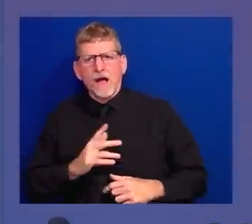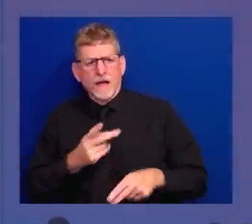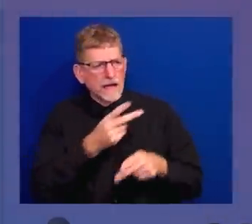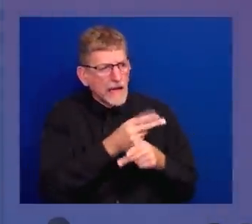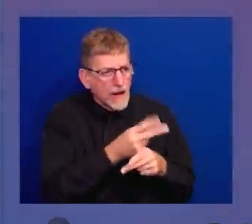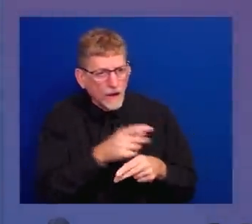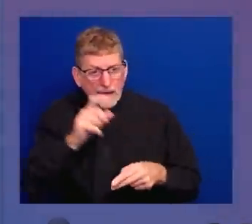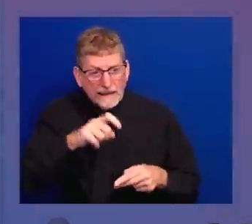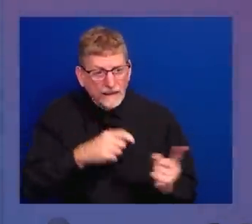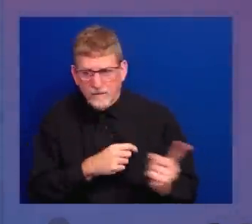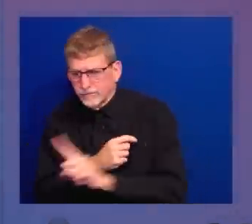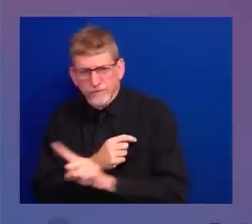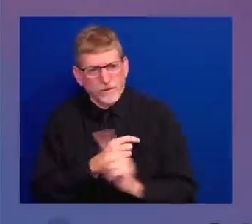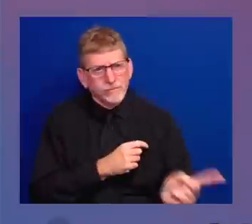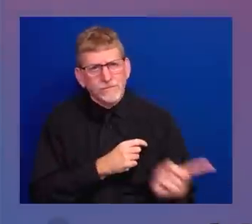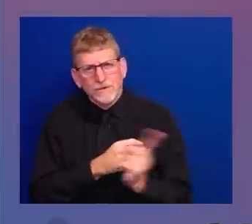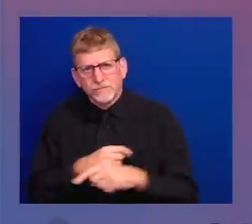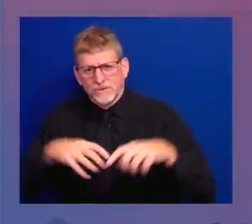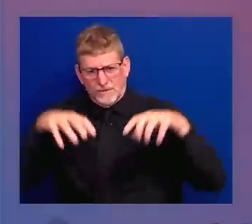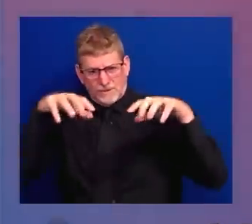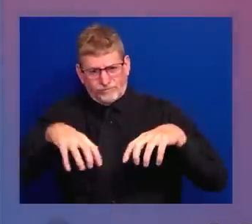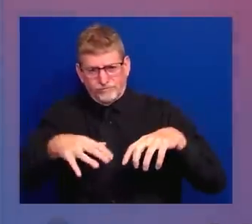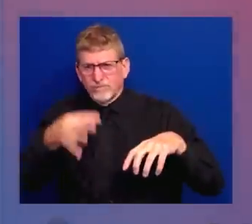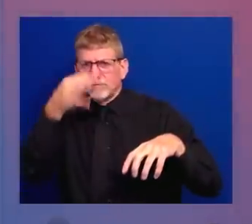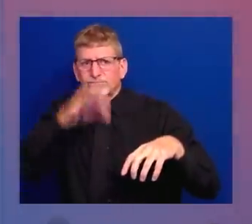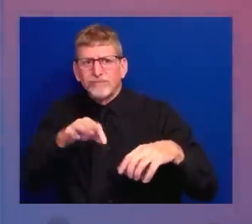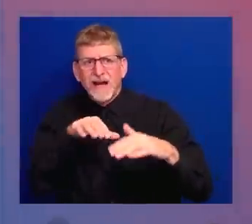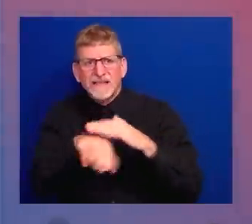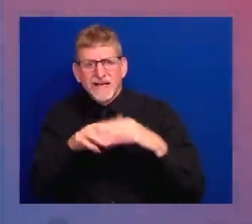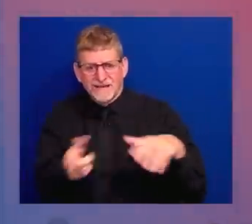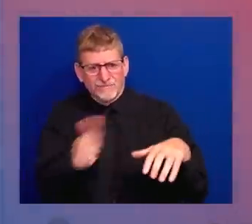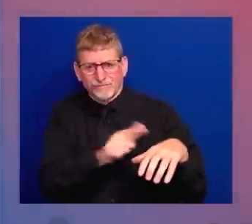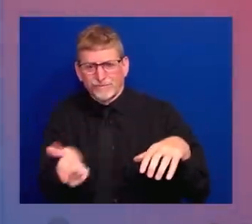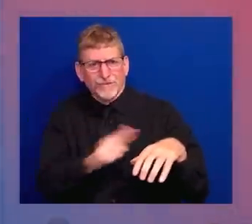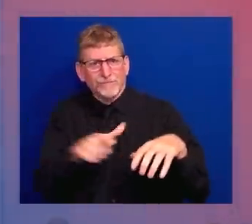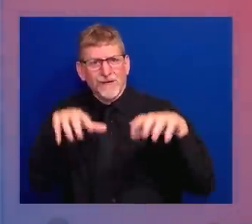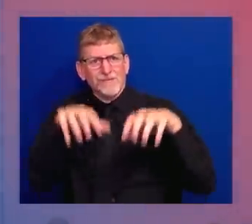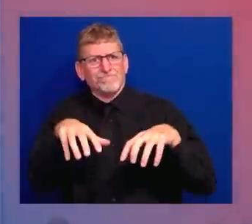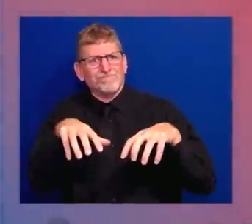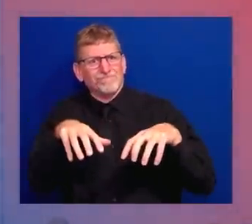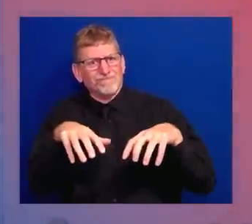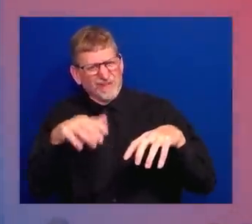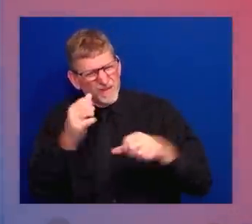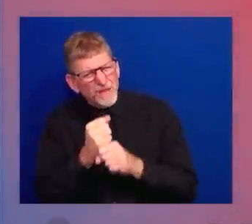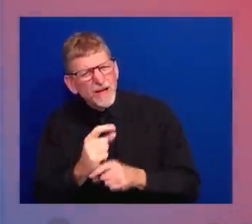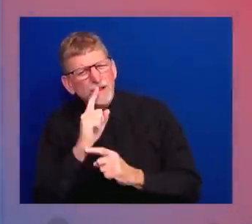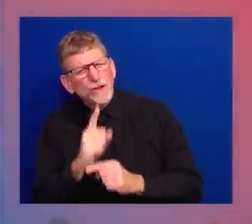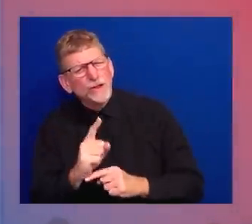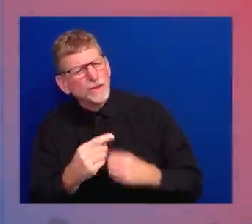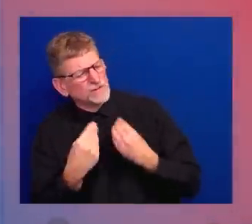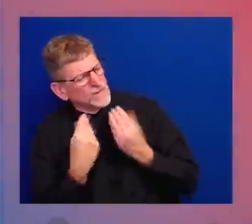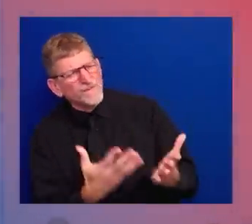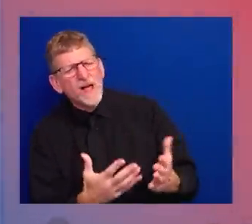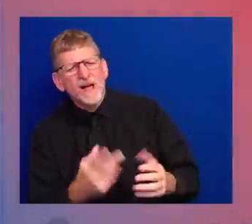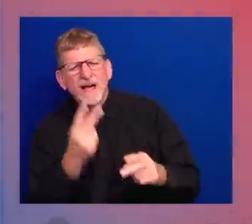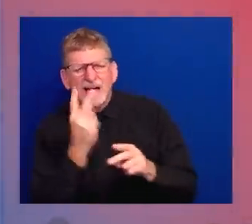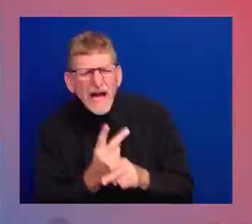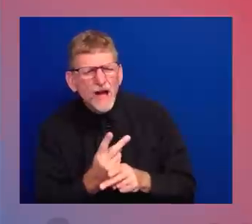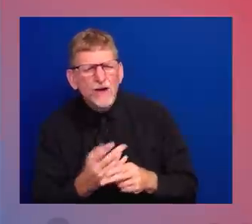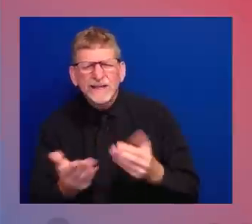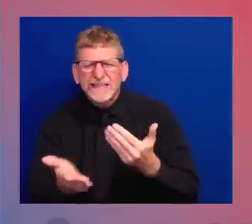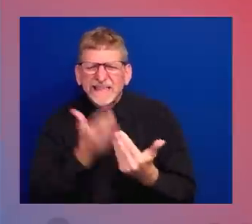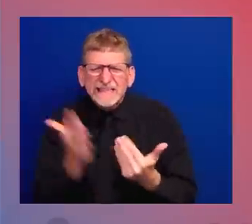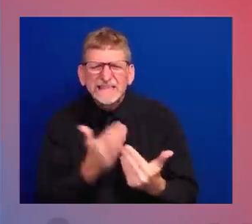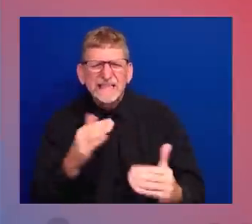care easier for veterans is crucial. Because, Mr. President, one of the things that you may know about